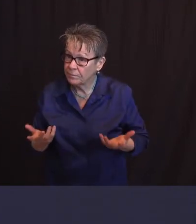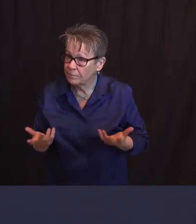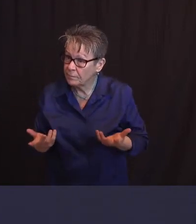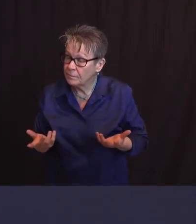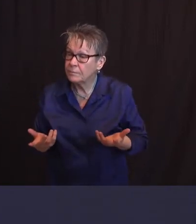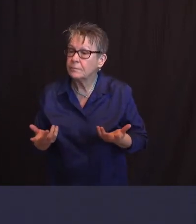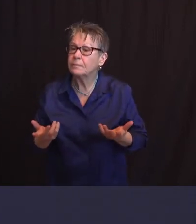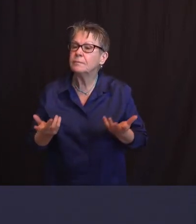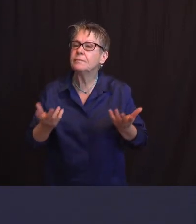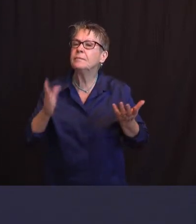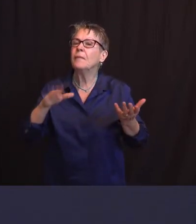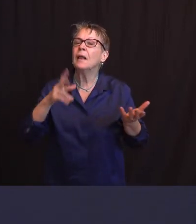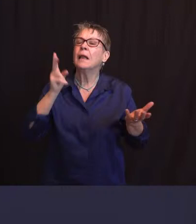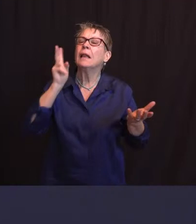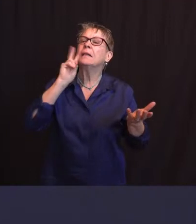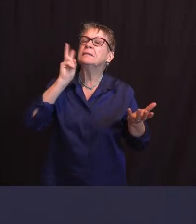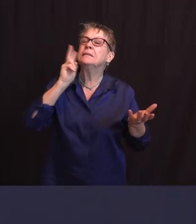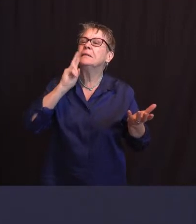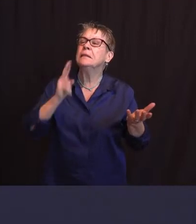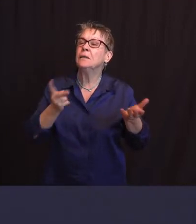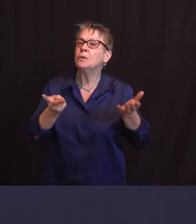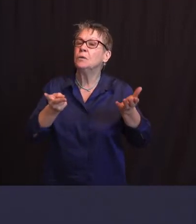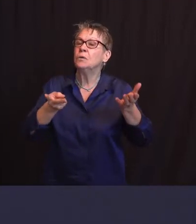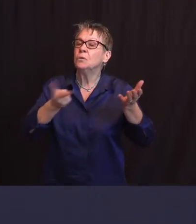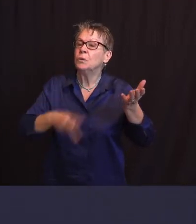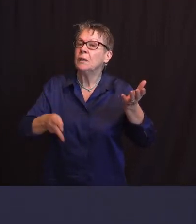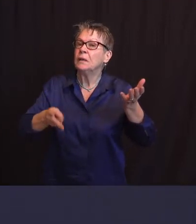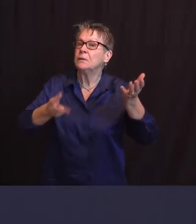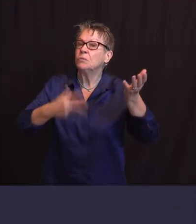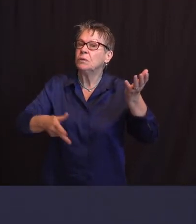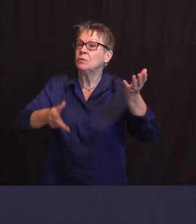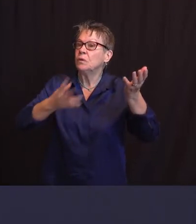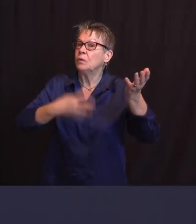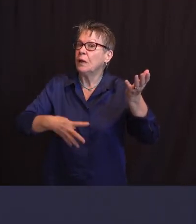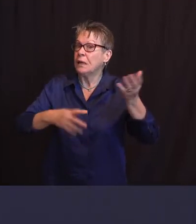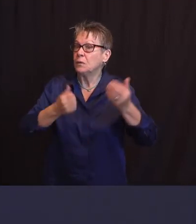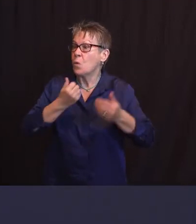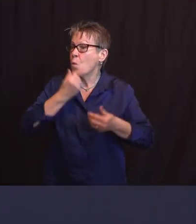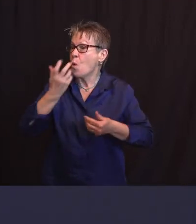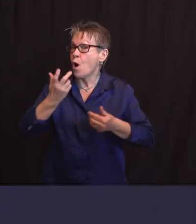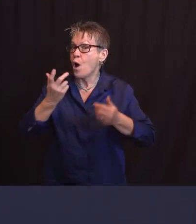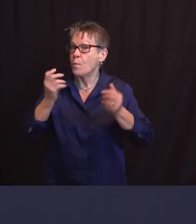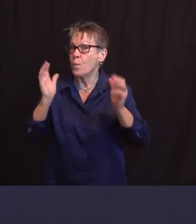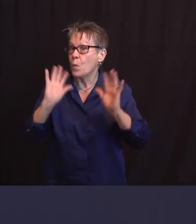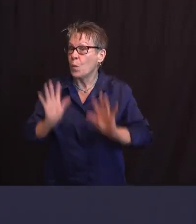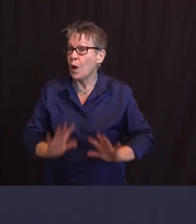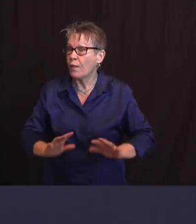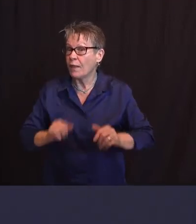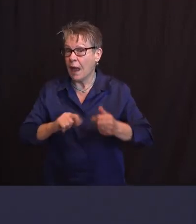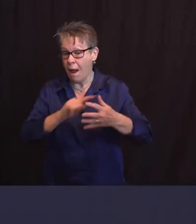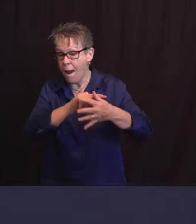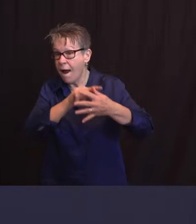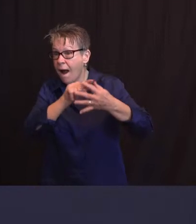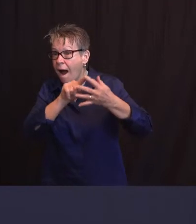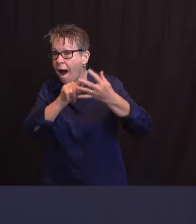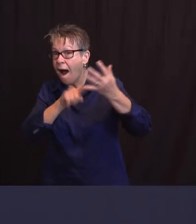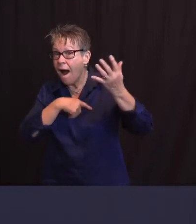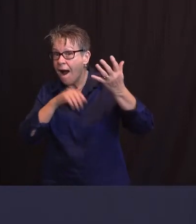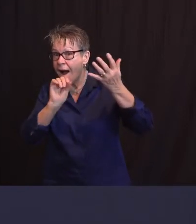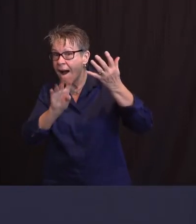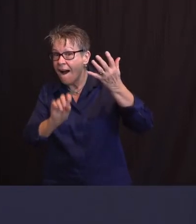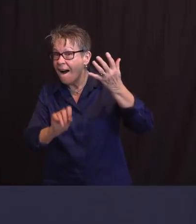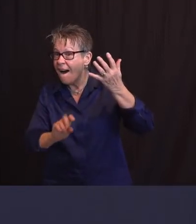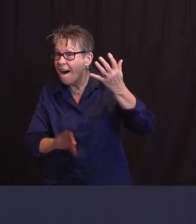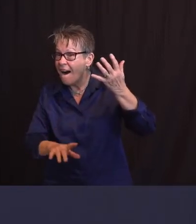And I think that combination is the winning formula. I don't think there's a, shut everything over here down or everything over